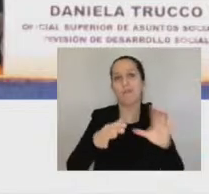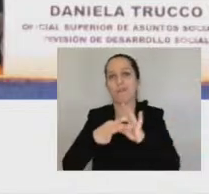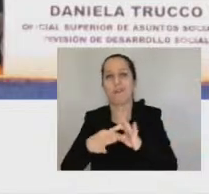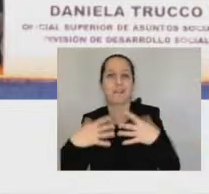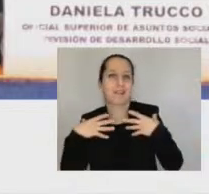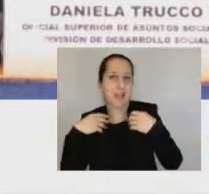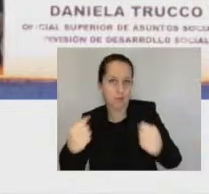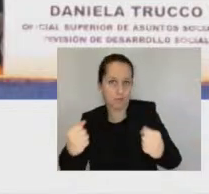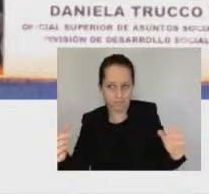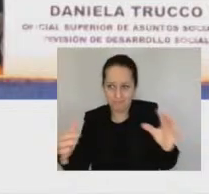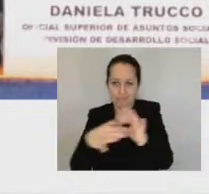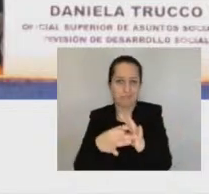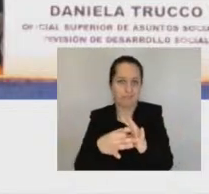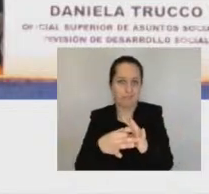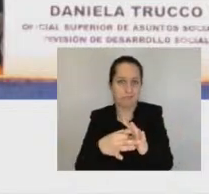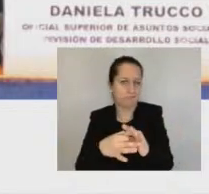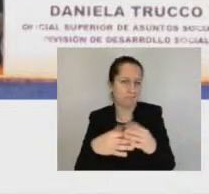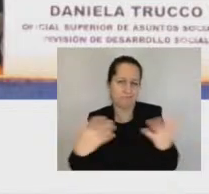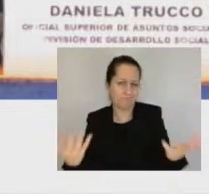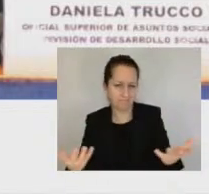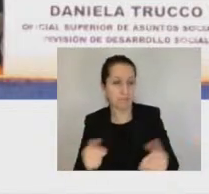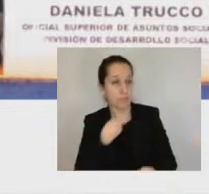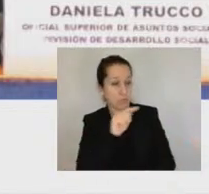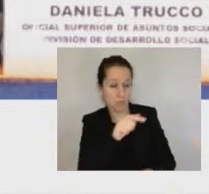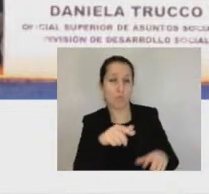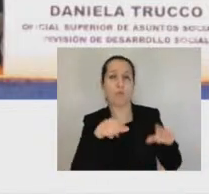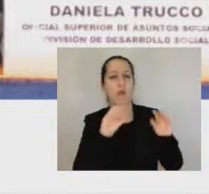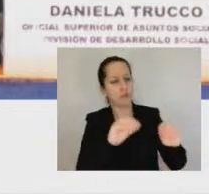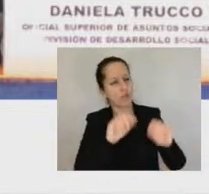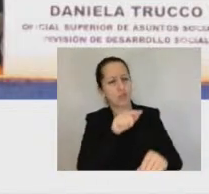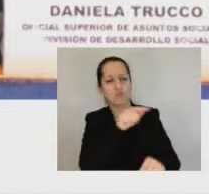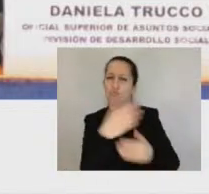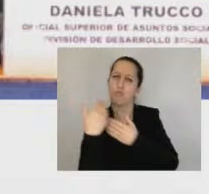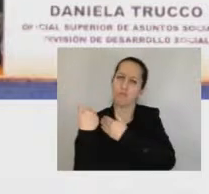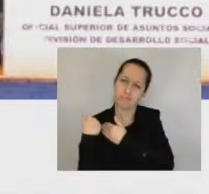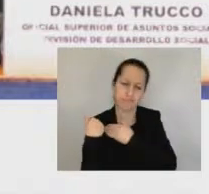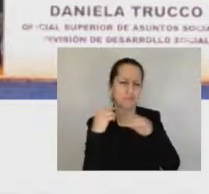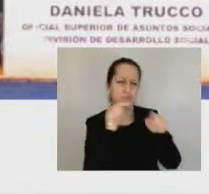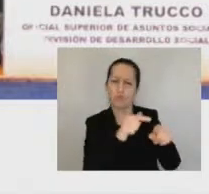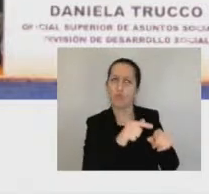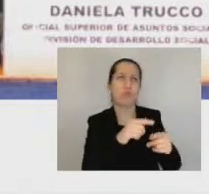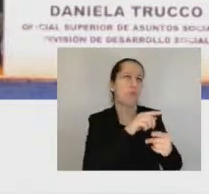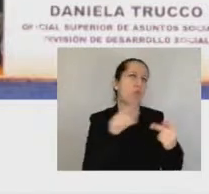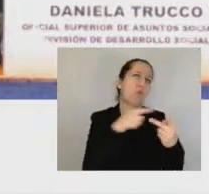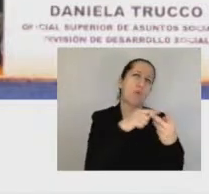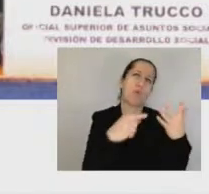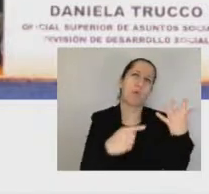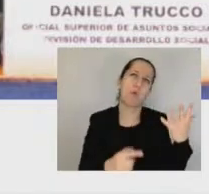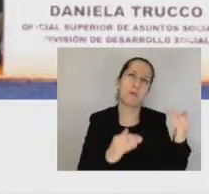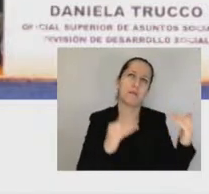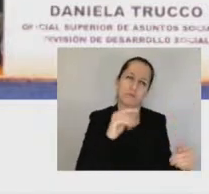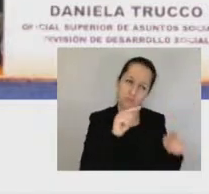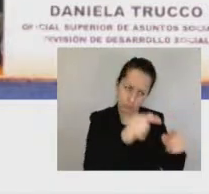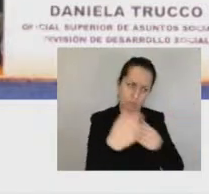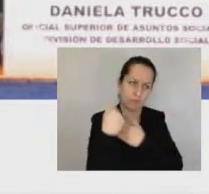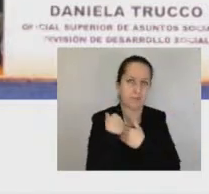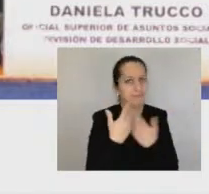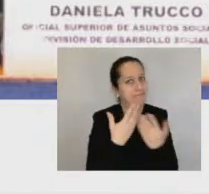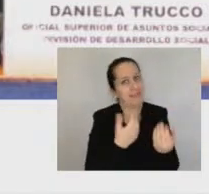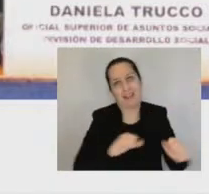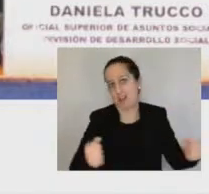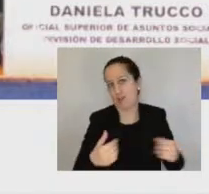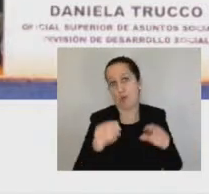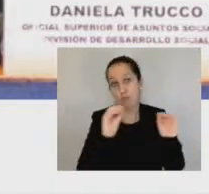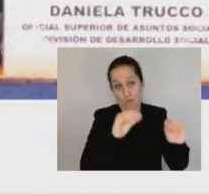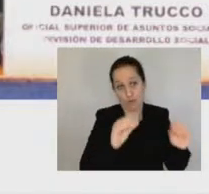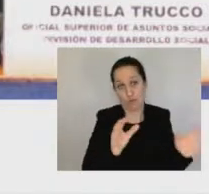education policies with other sectoral policies. Education cannot solve all the structural inequality problems that we have.